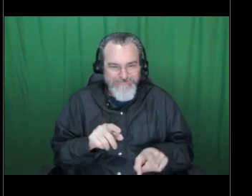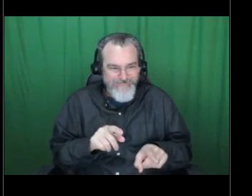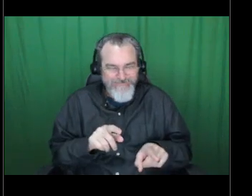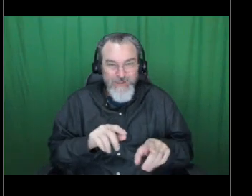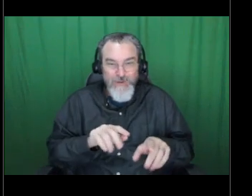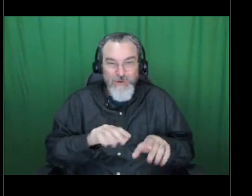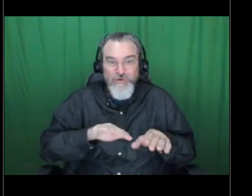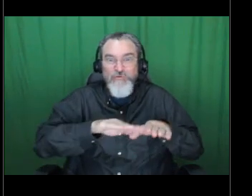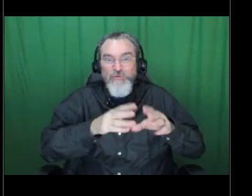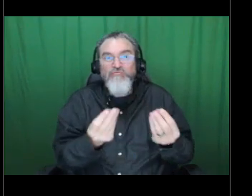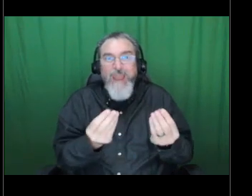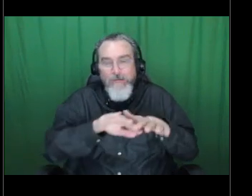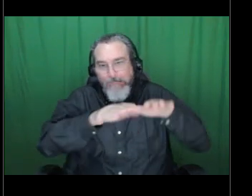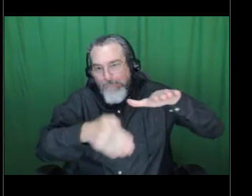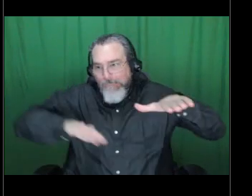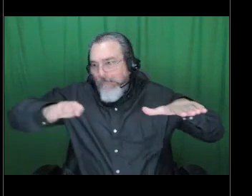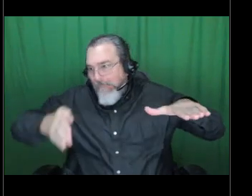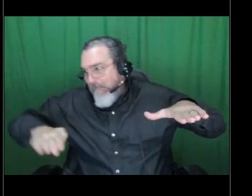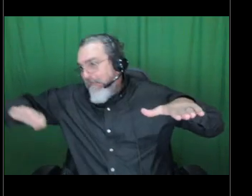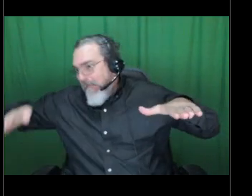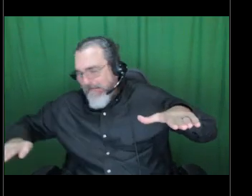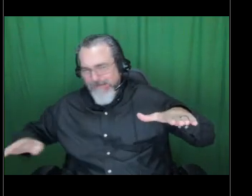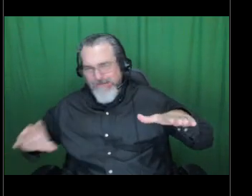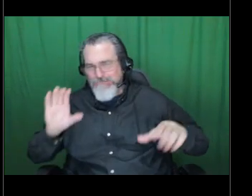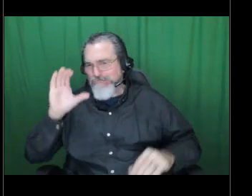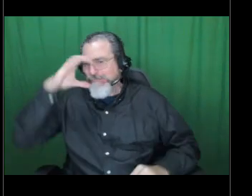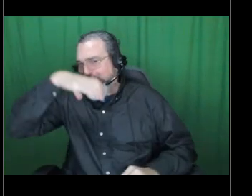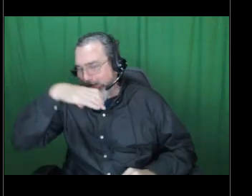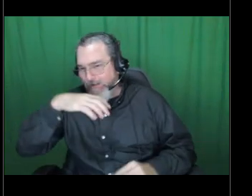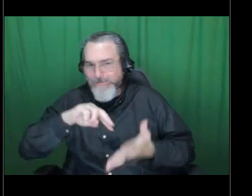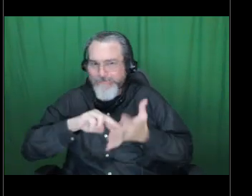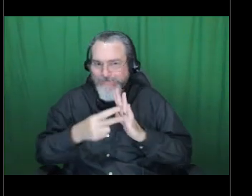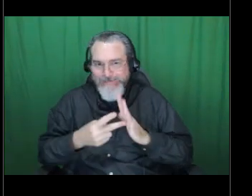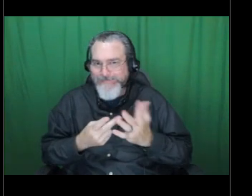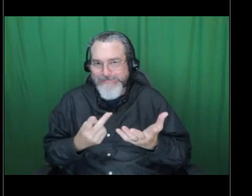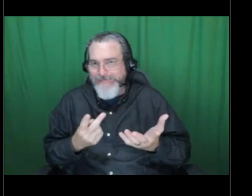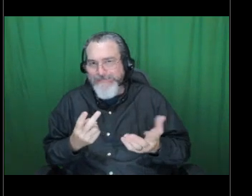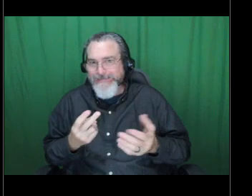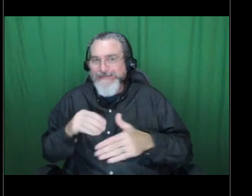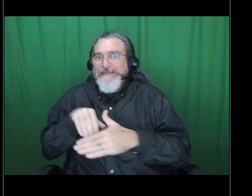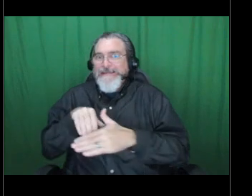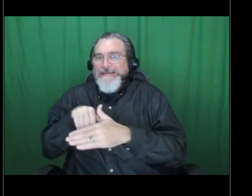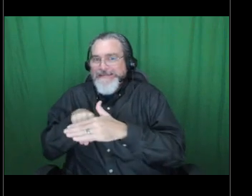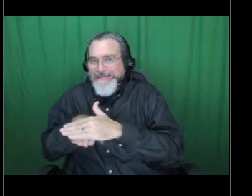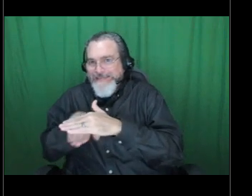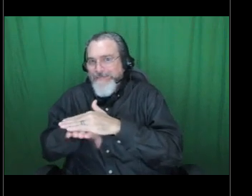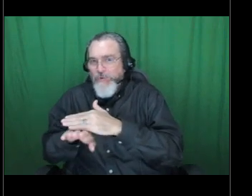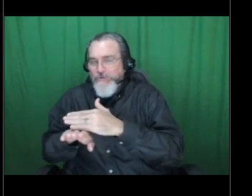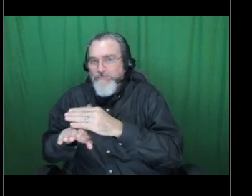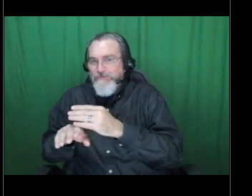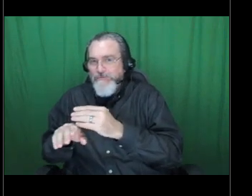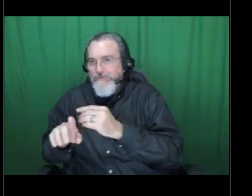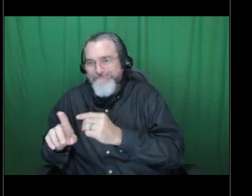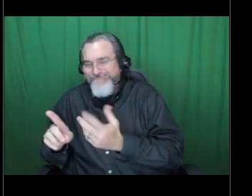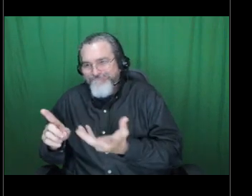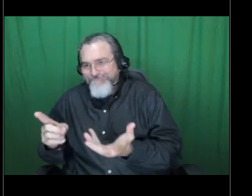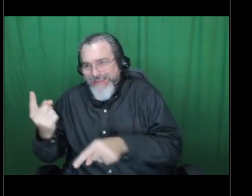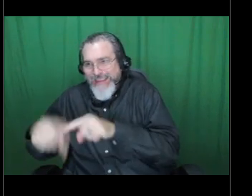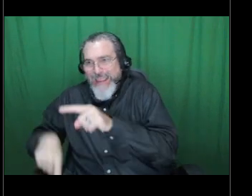characteristics of the site make an accessible entrance on an accessible route